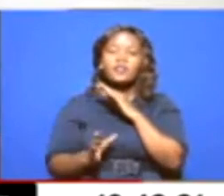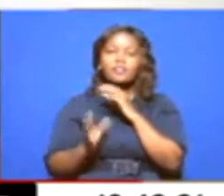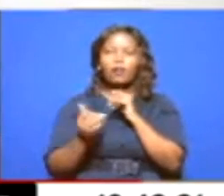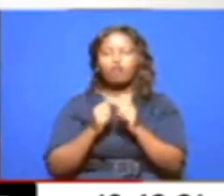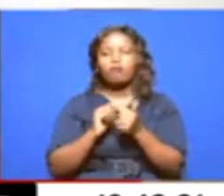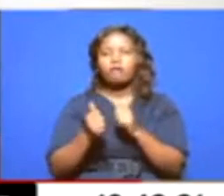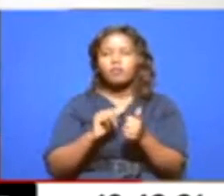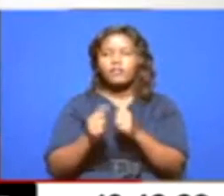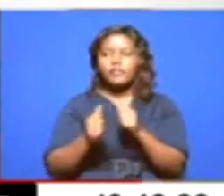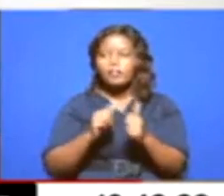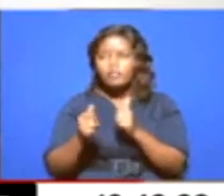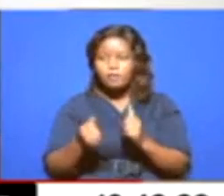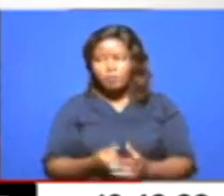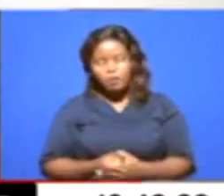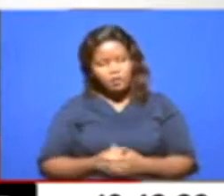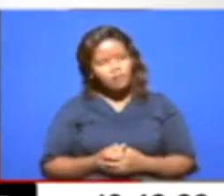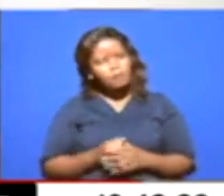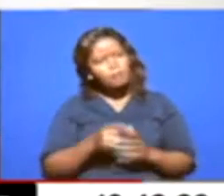is something that